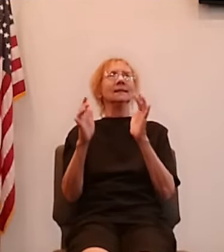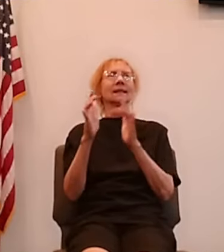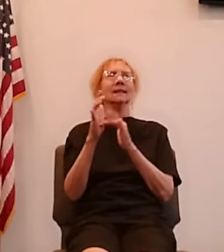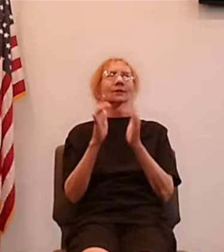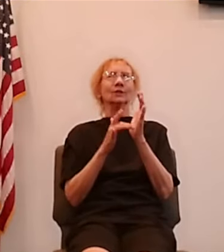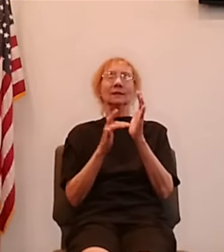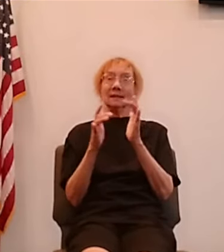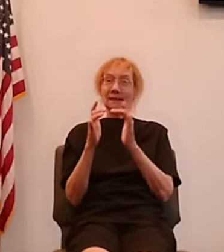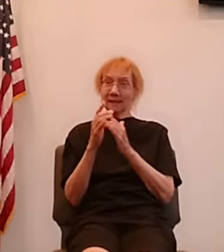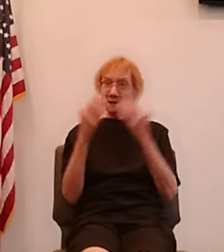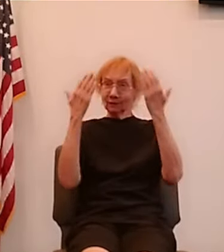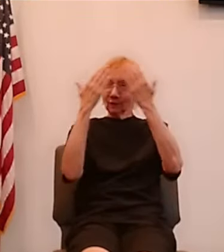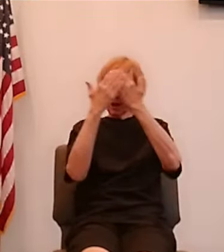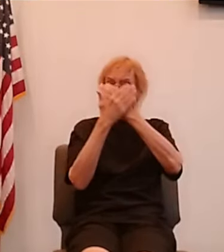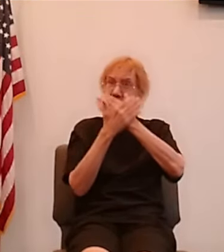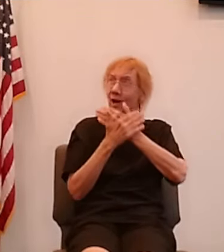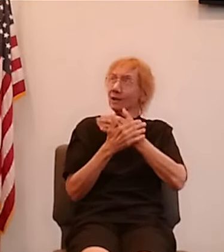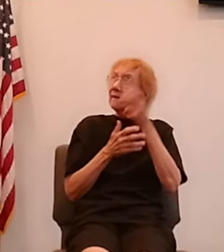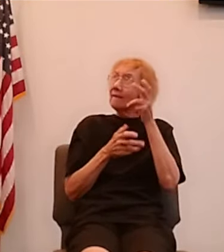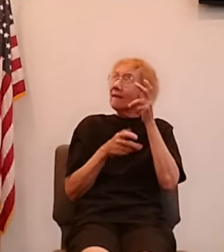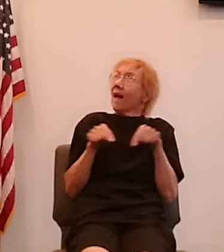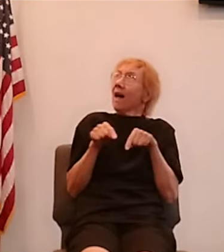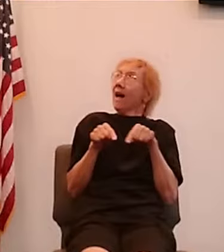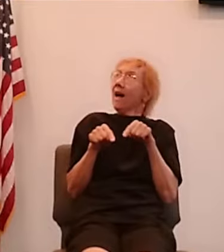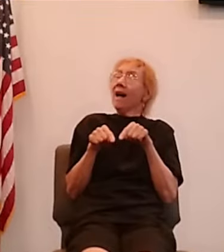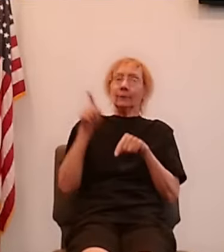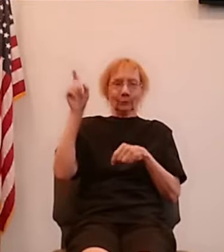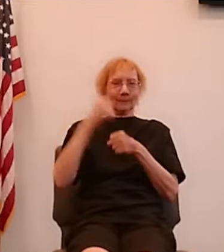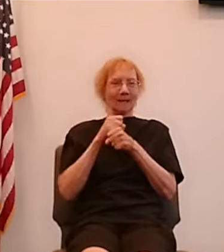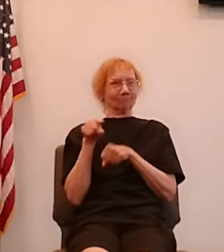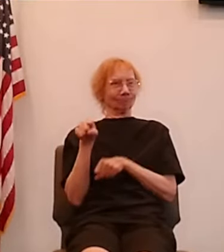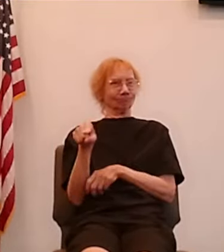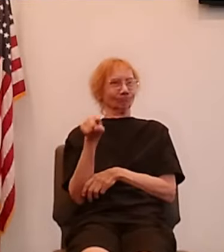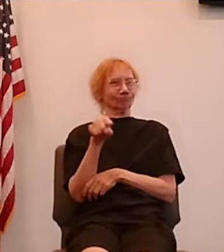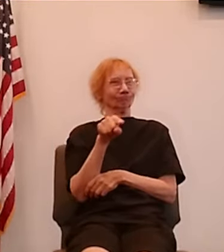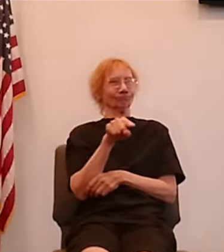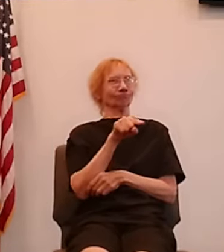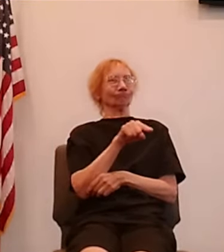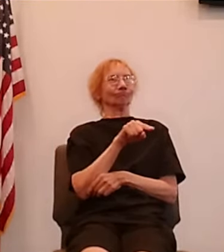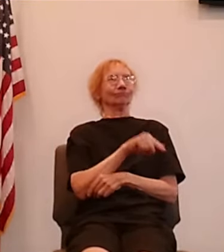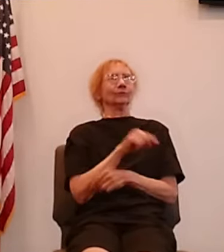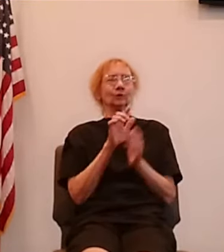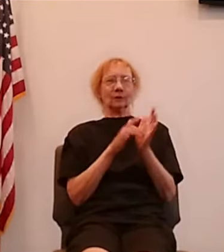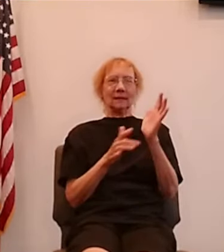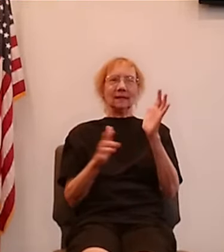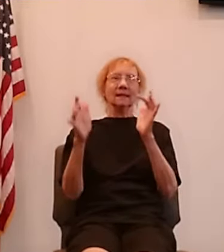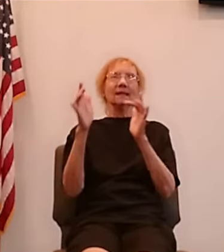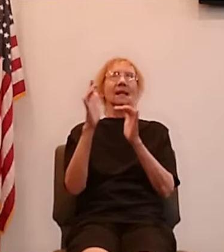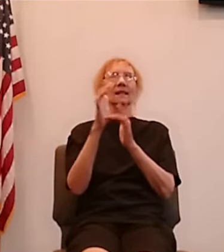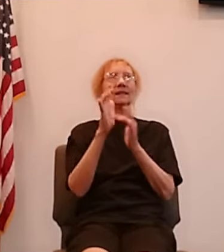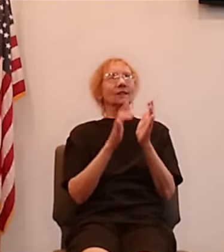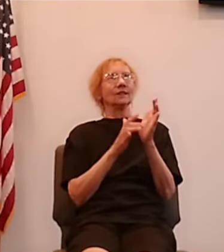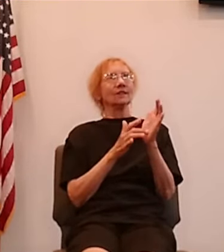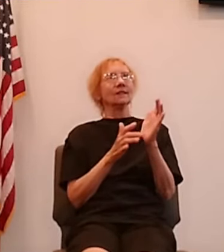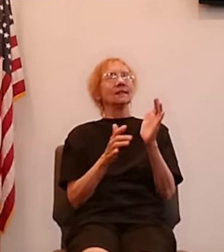Jesus, Jesus, you make the darkness tremble. Jesus,